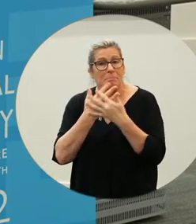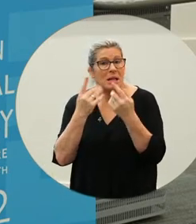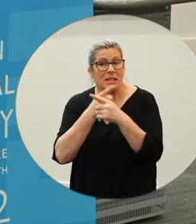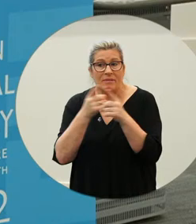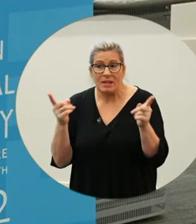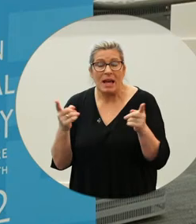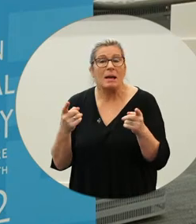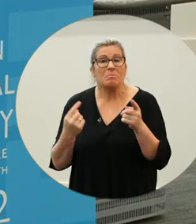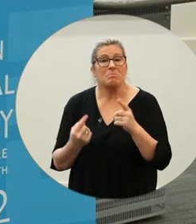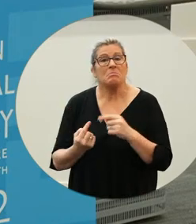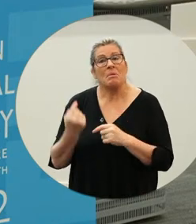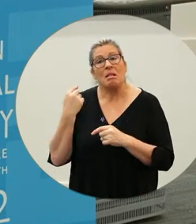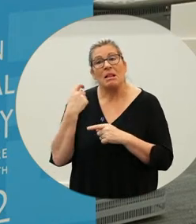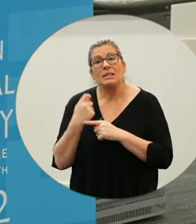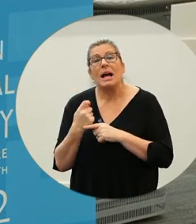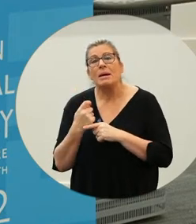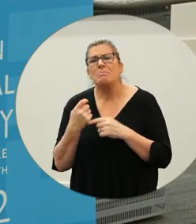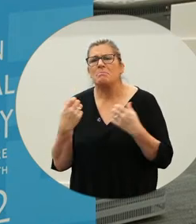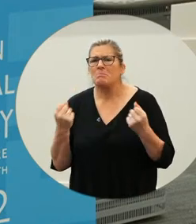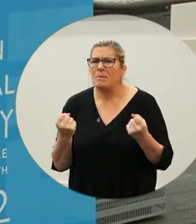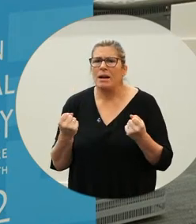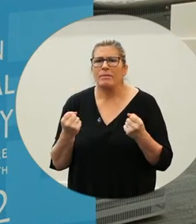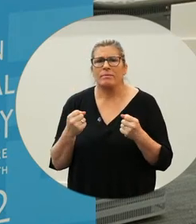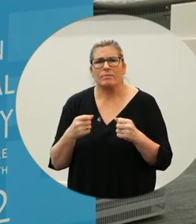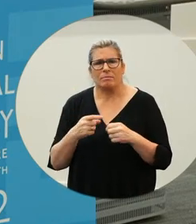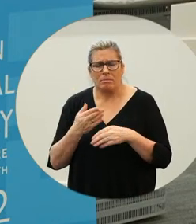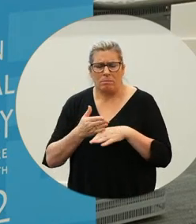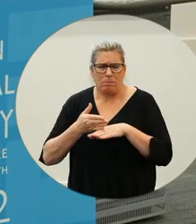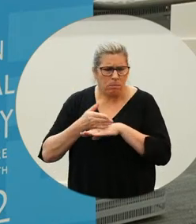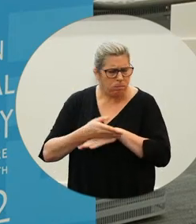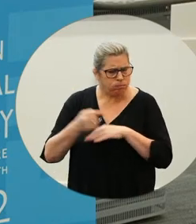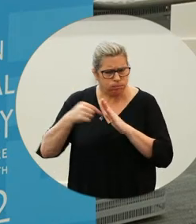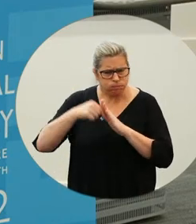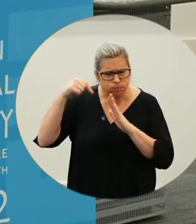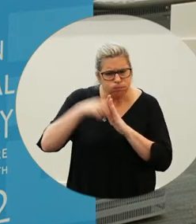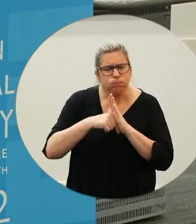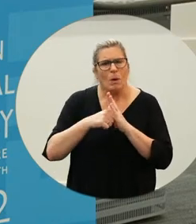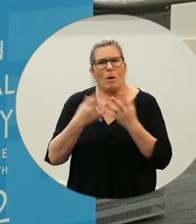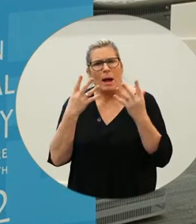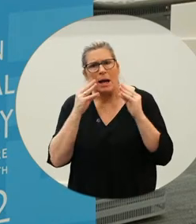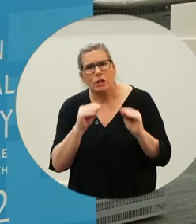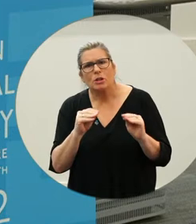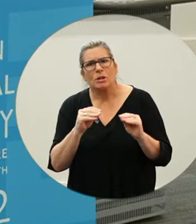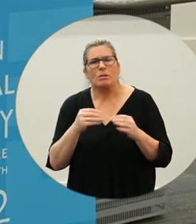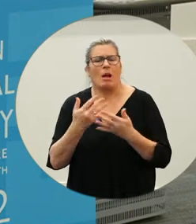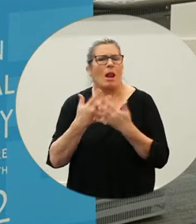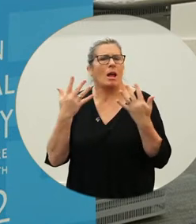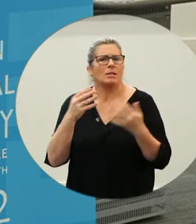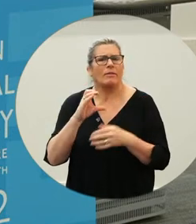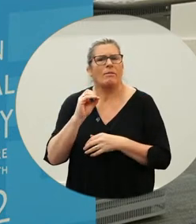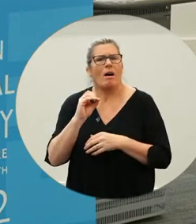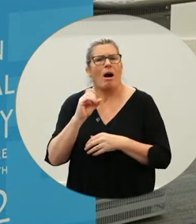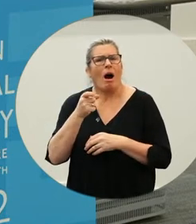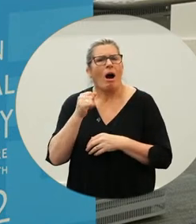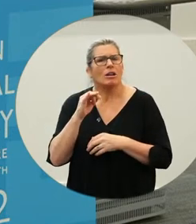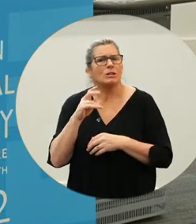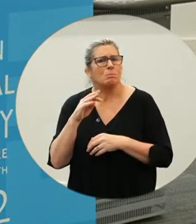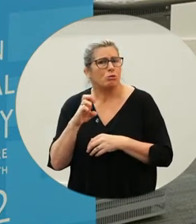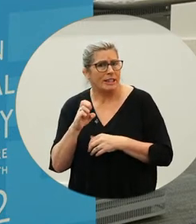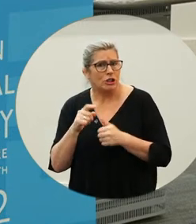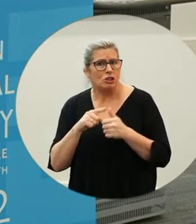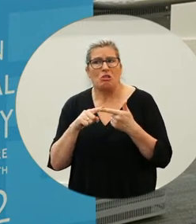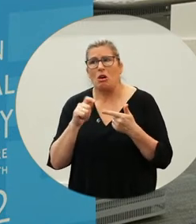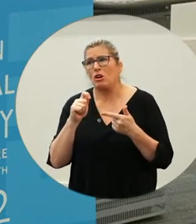the standards of the time, would have had very extensive education, a lot of Oxbridge men, a lot of Trinity men,